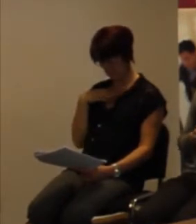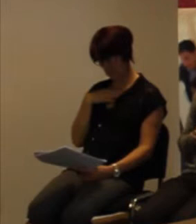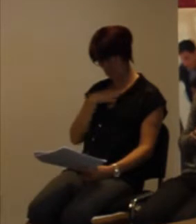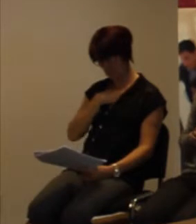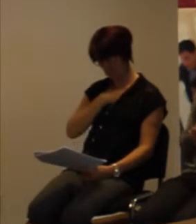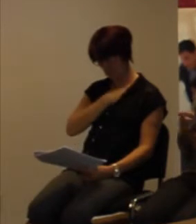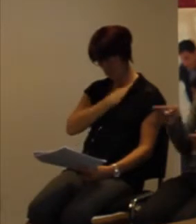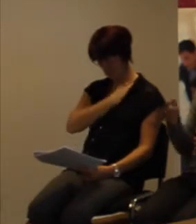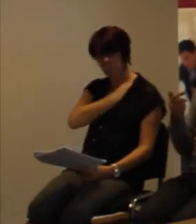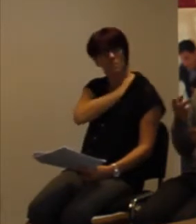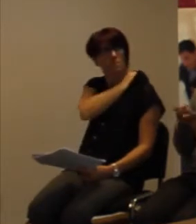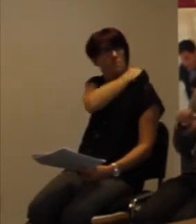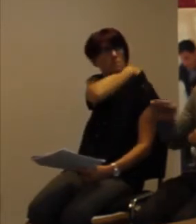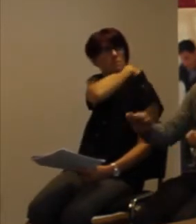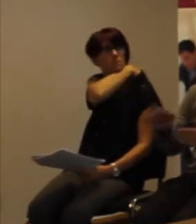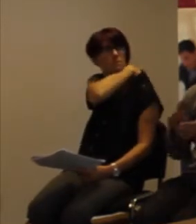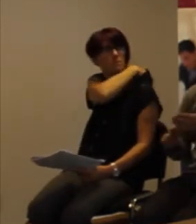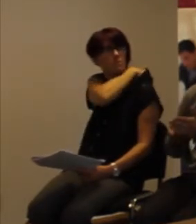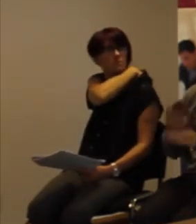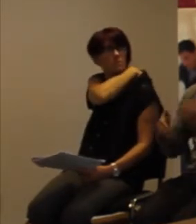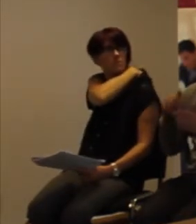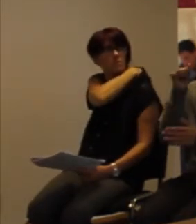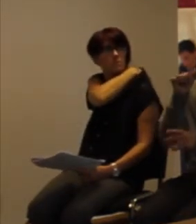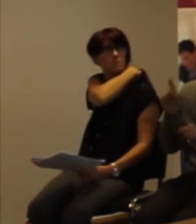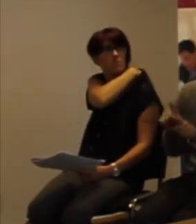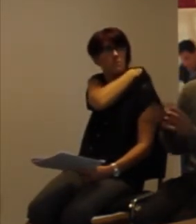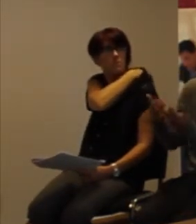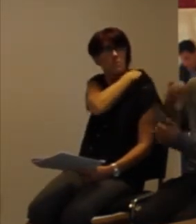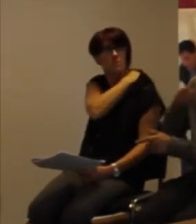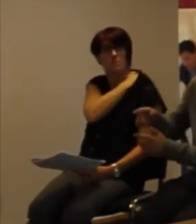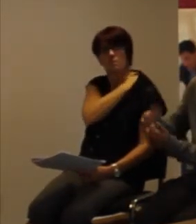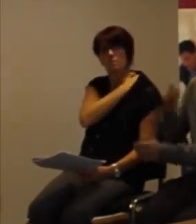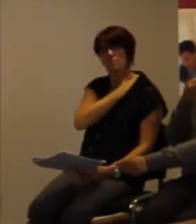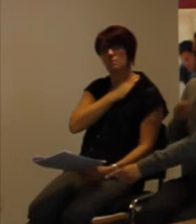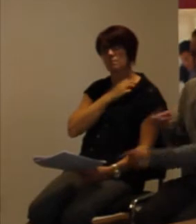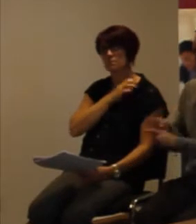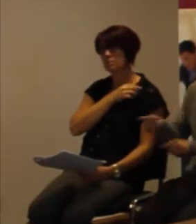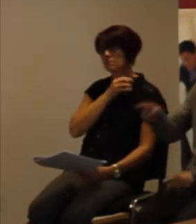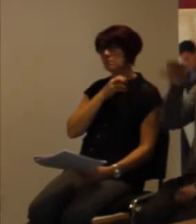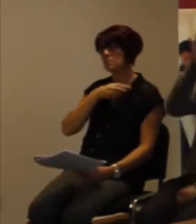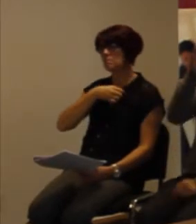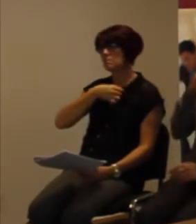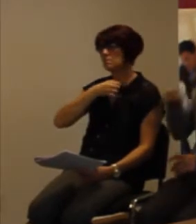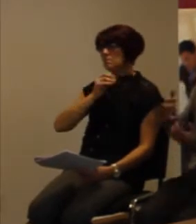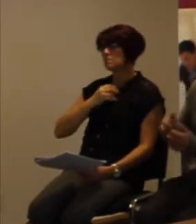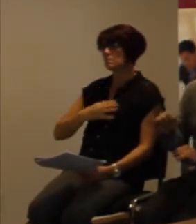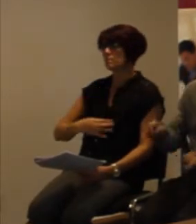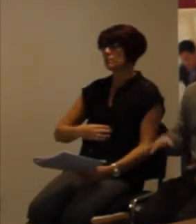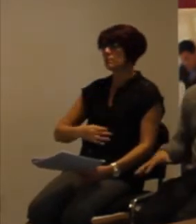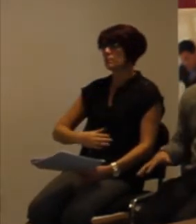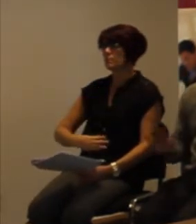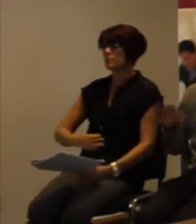learner's normal way of working, obviously you want to be careful that getting technology that the learner is able to use that. There's no other features